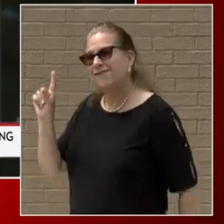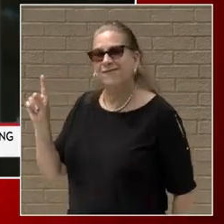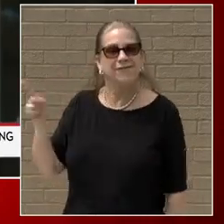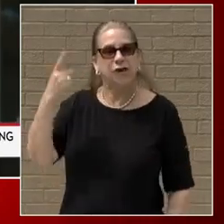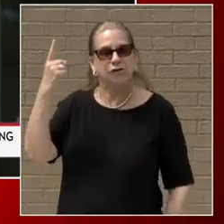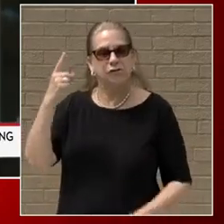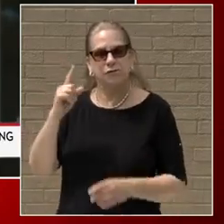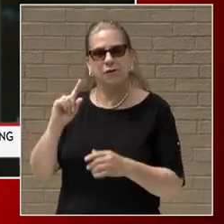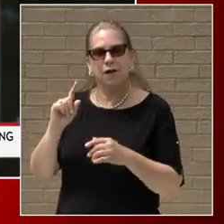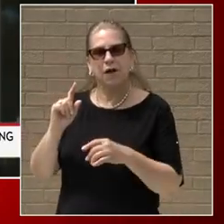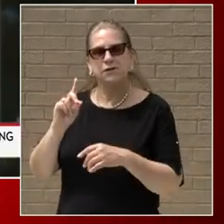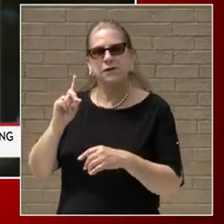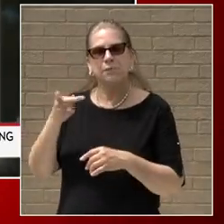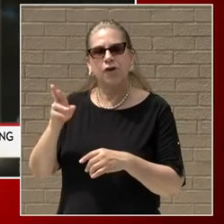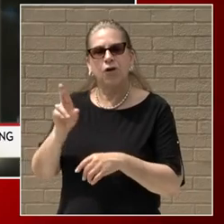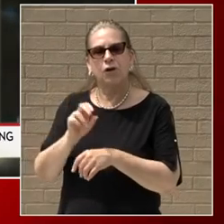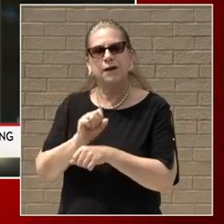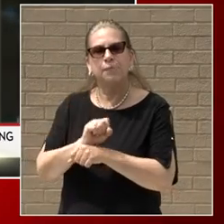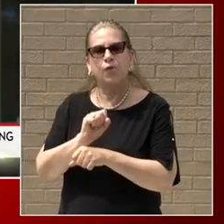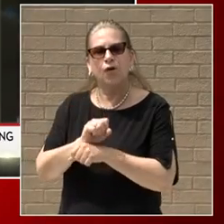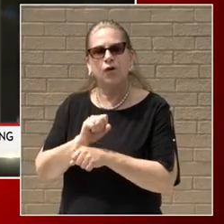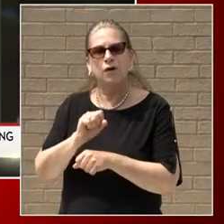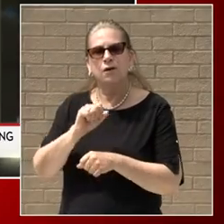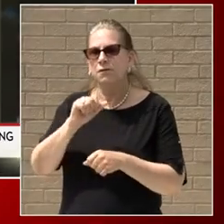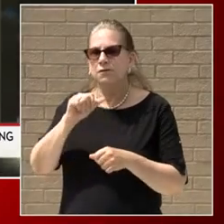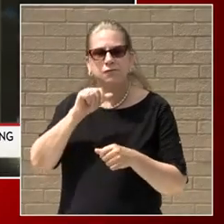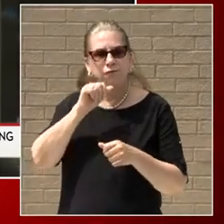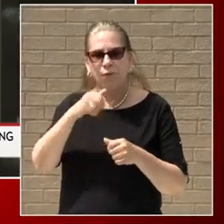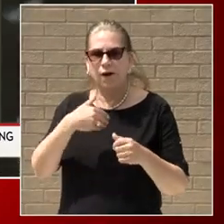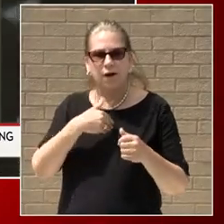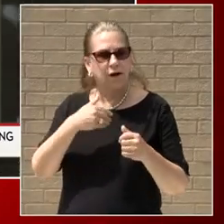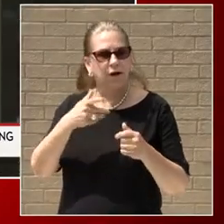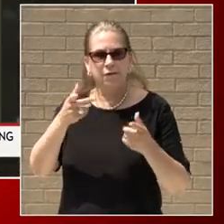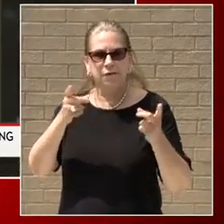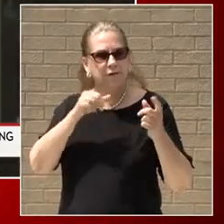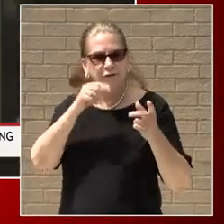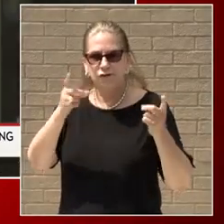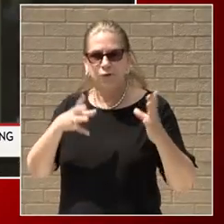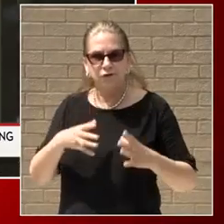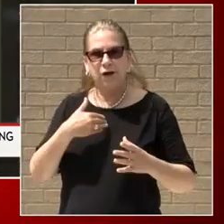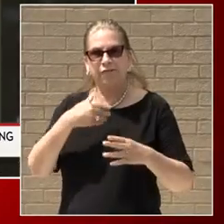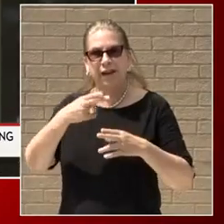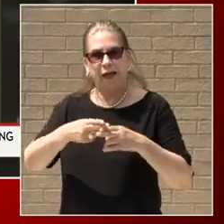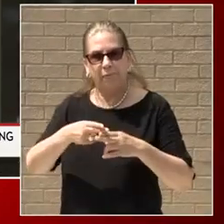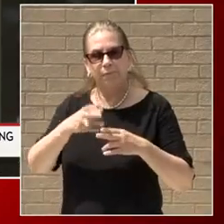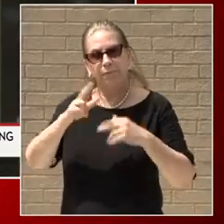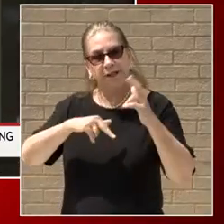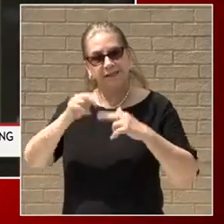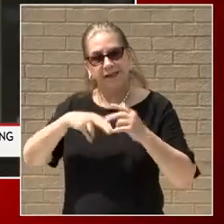who was not a director to have a facility named in his honor.